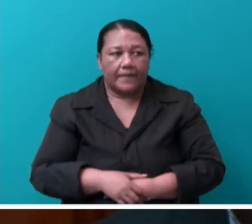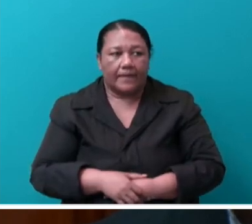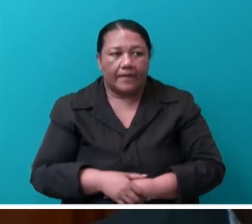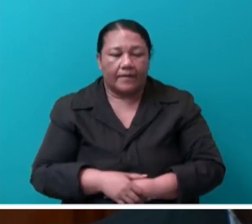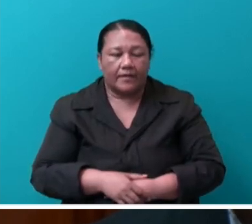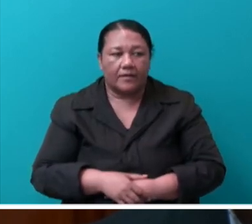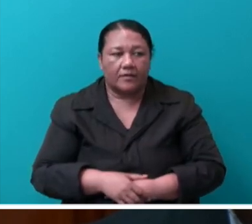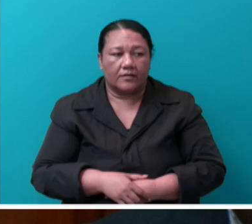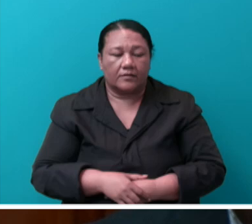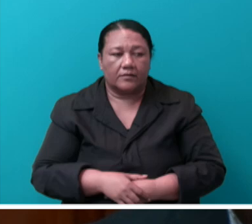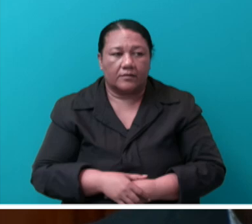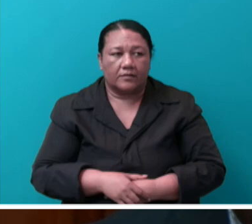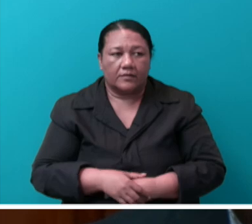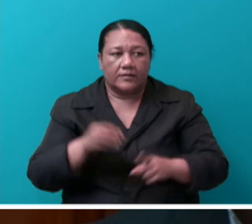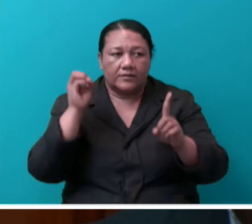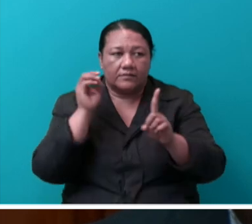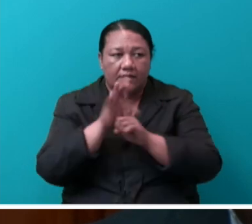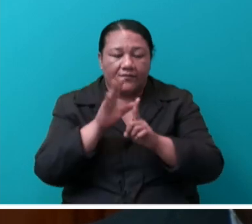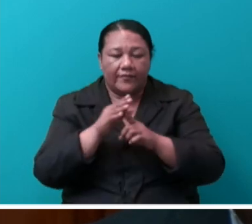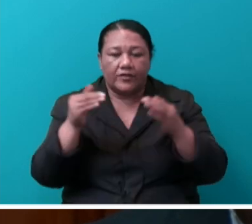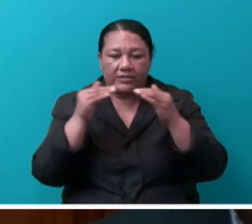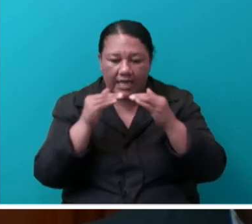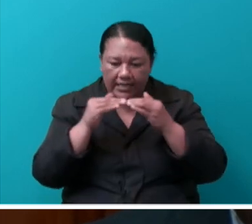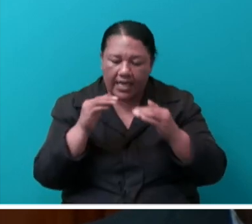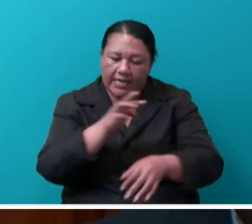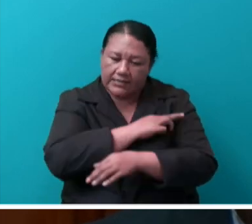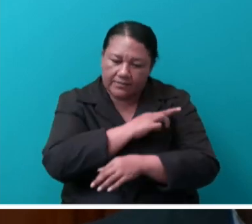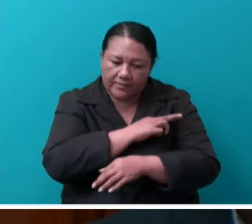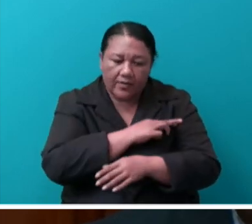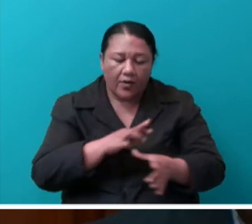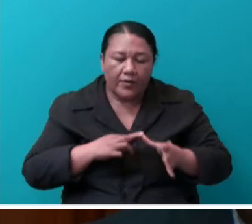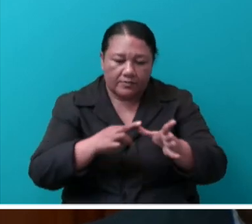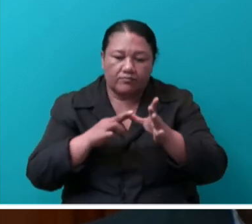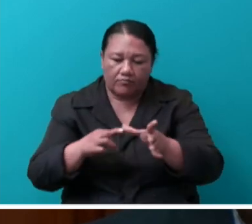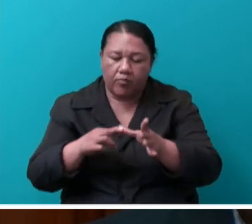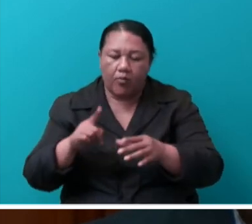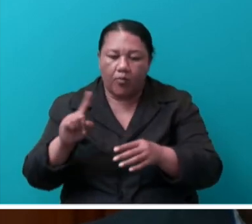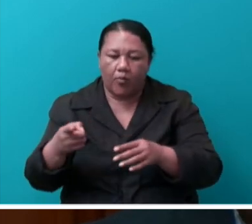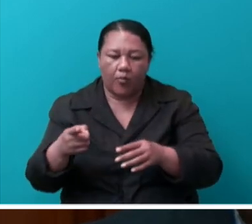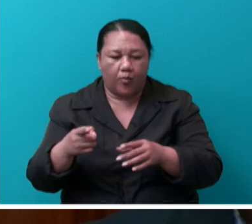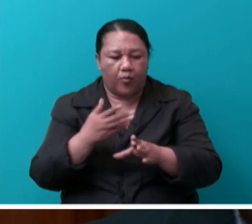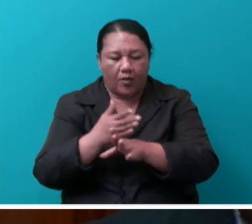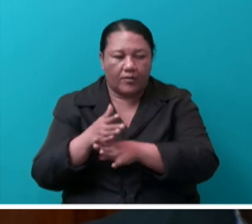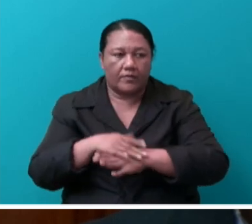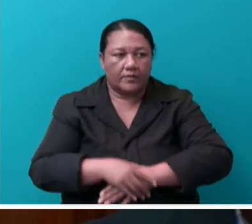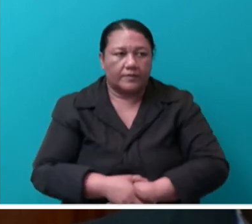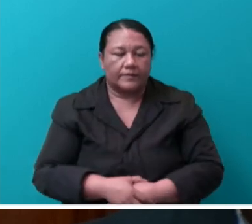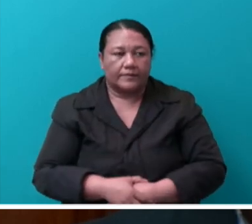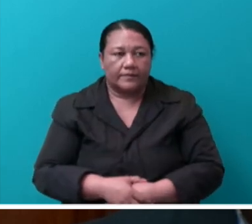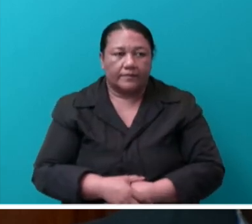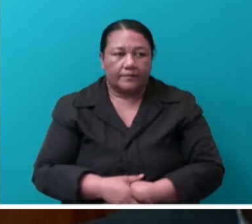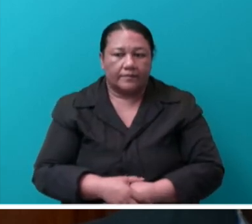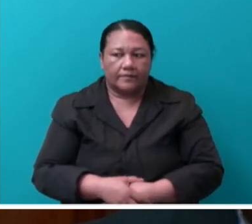refer to specifically gender-responsive budgeting across the ministries and agencies. Honorable Speaker, I'd like to